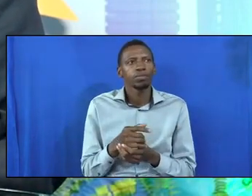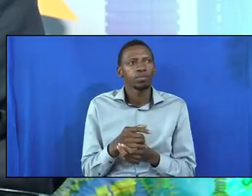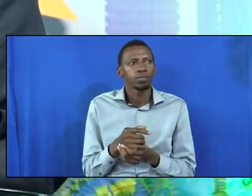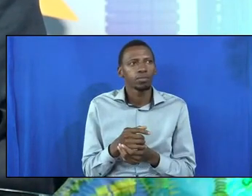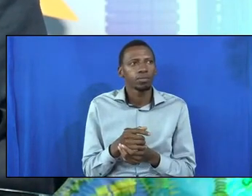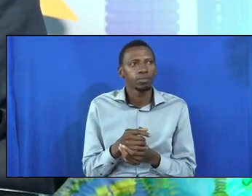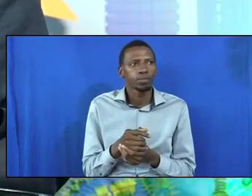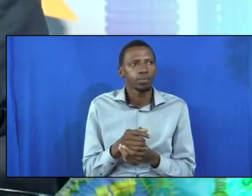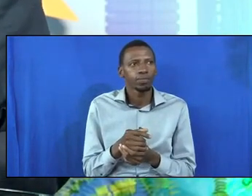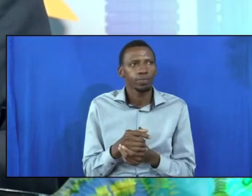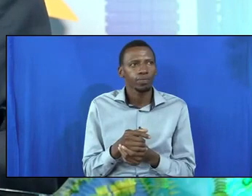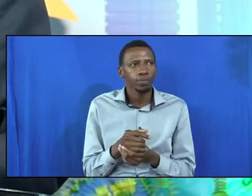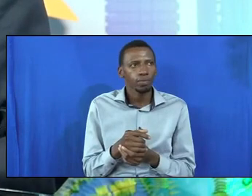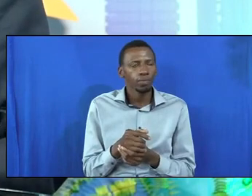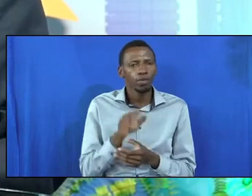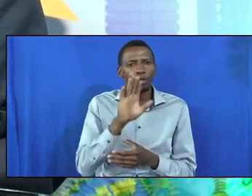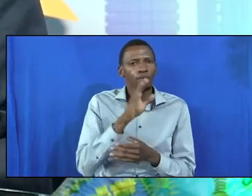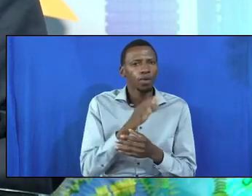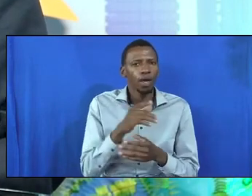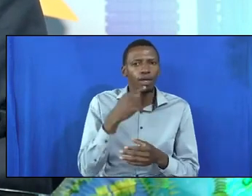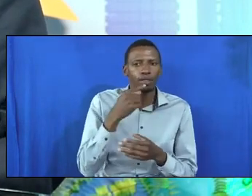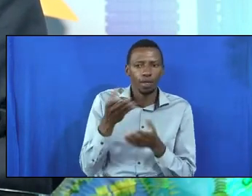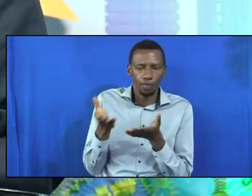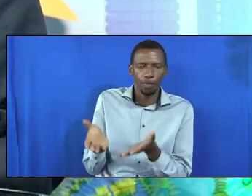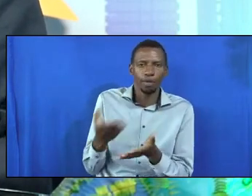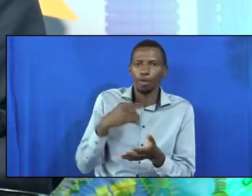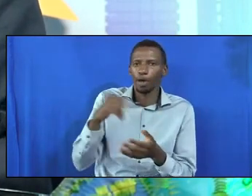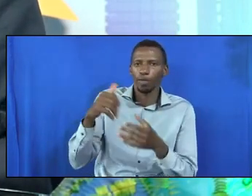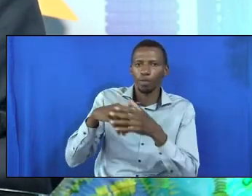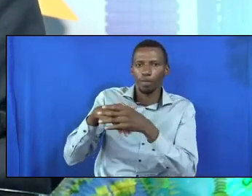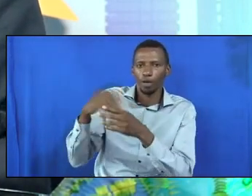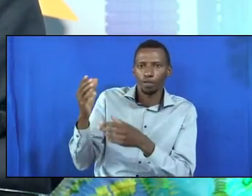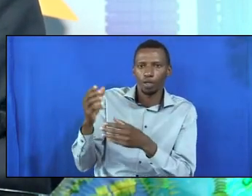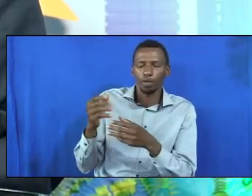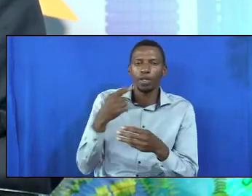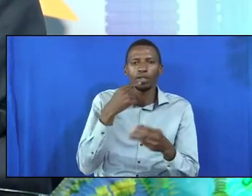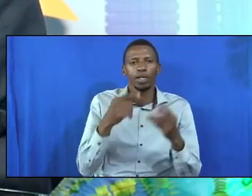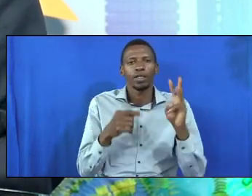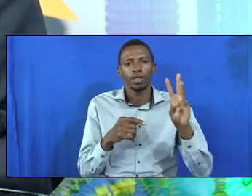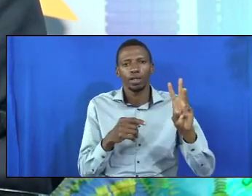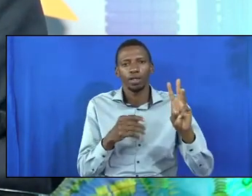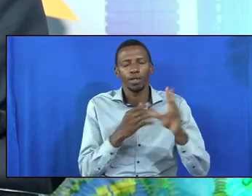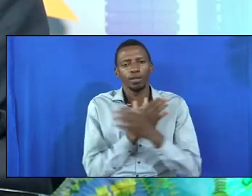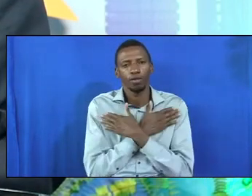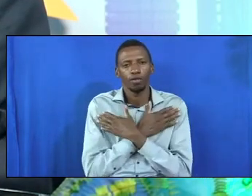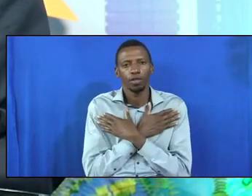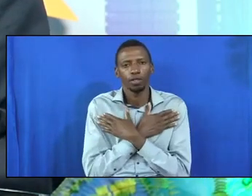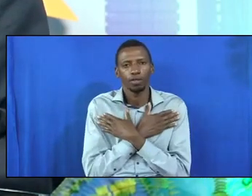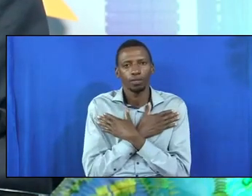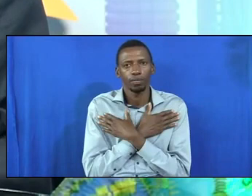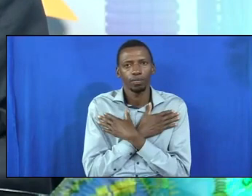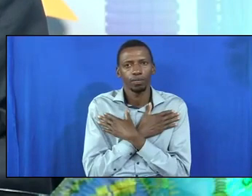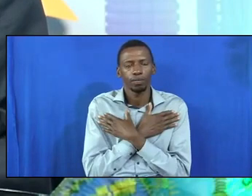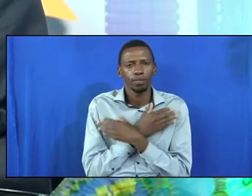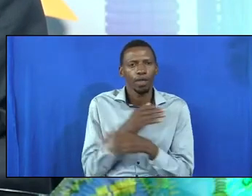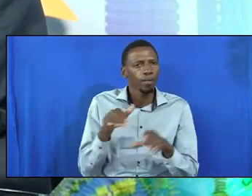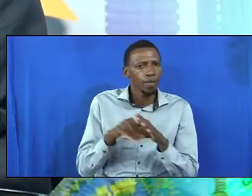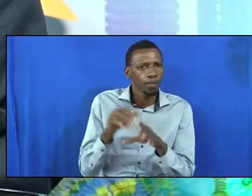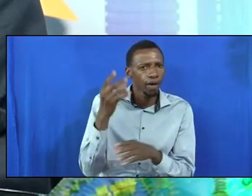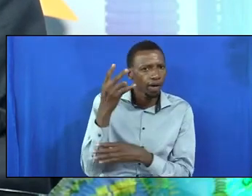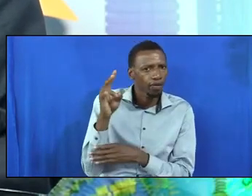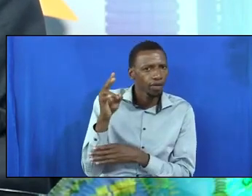Oh. How many are they? Five of them. Three of them.